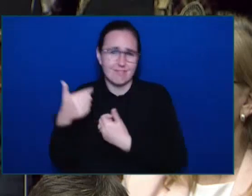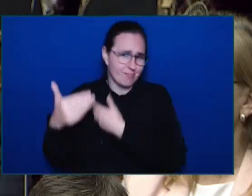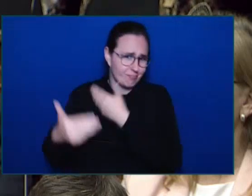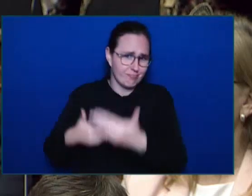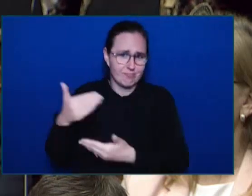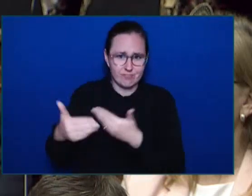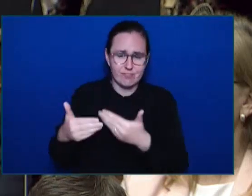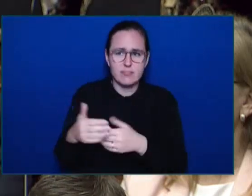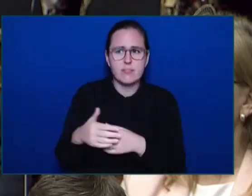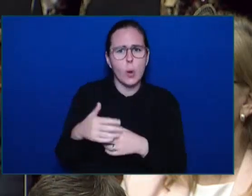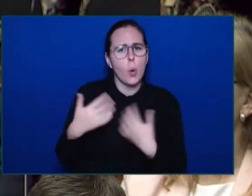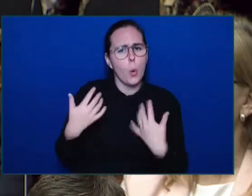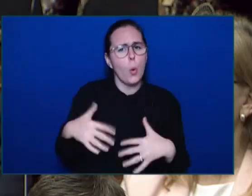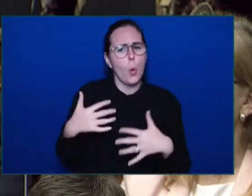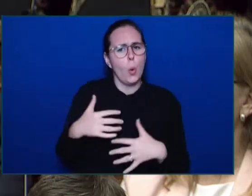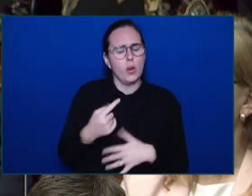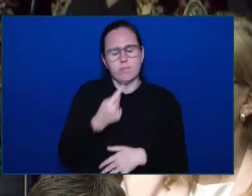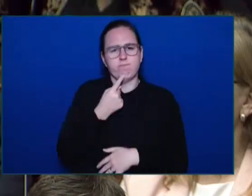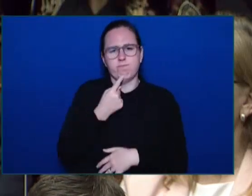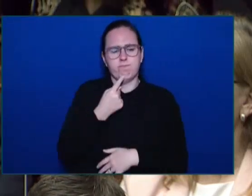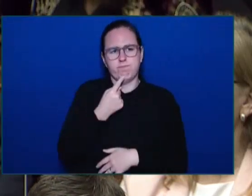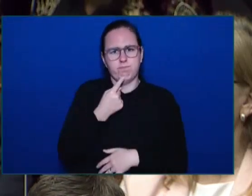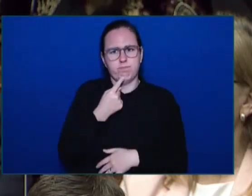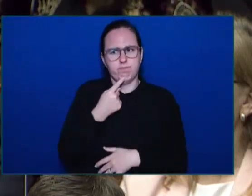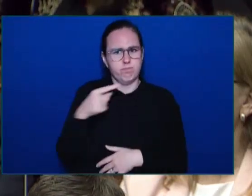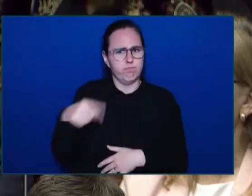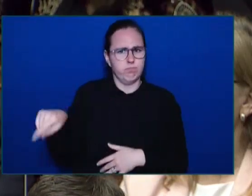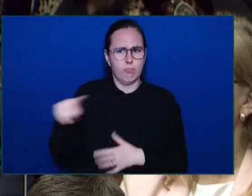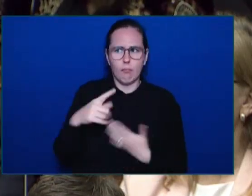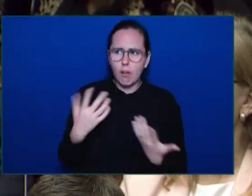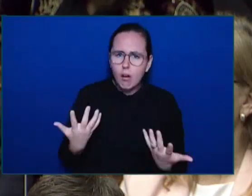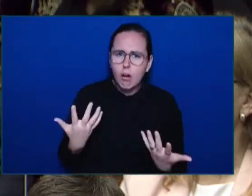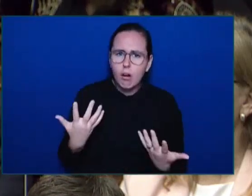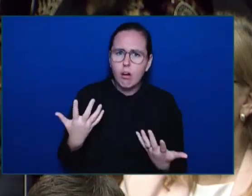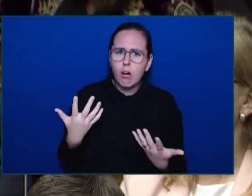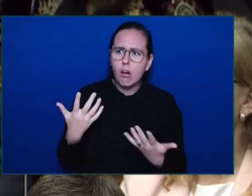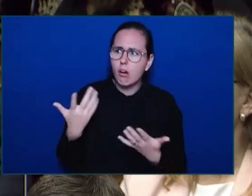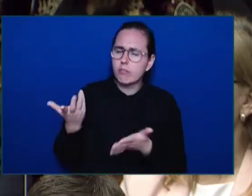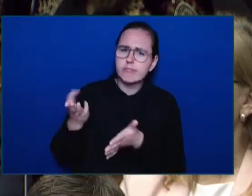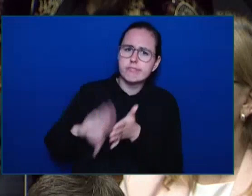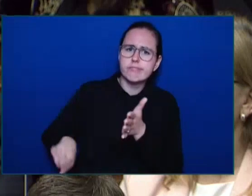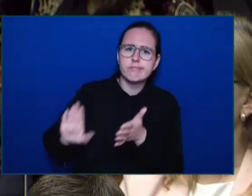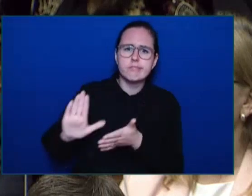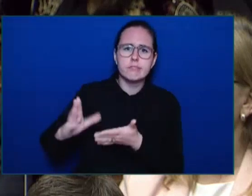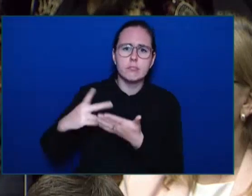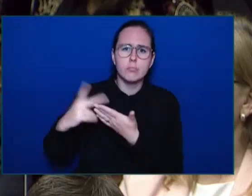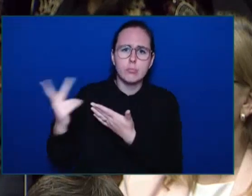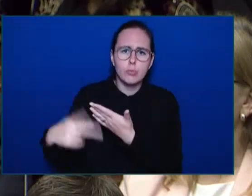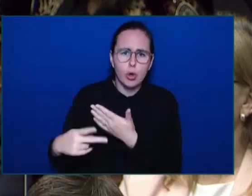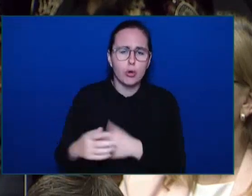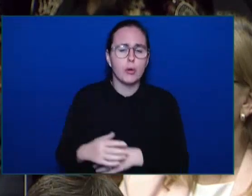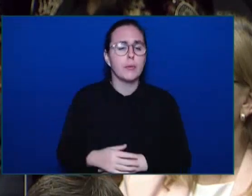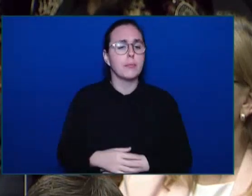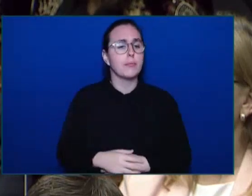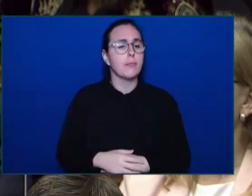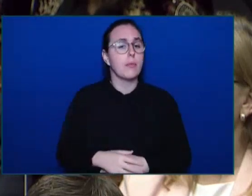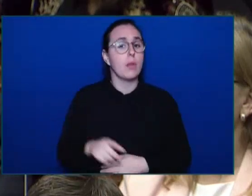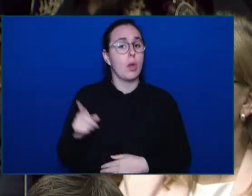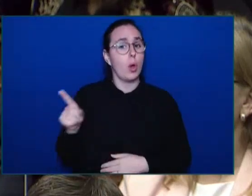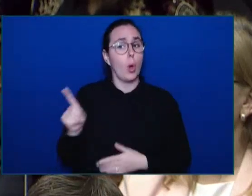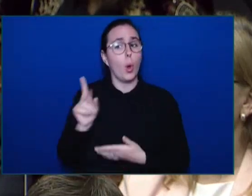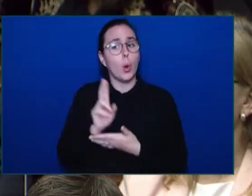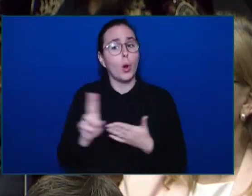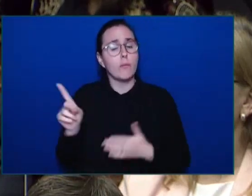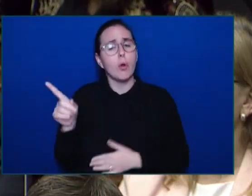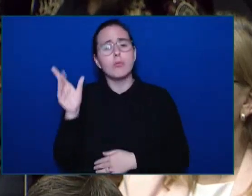that the institution has made, and they are listening to the various component parts of all of this challenging time. And I